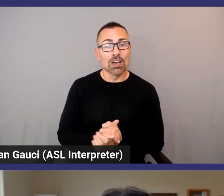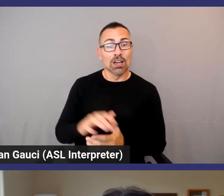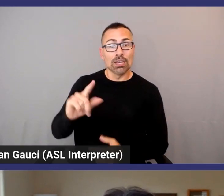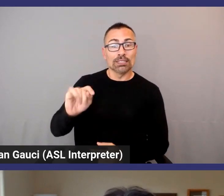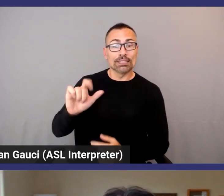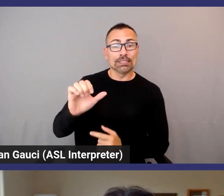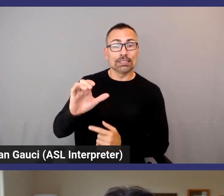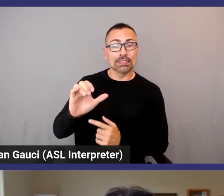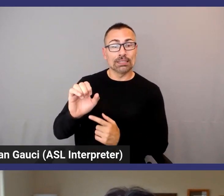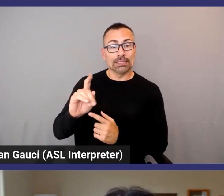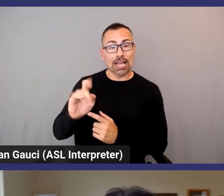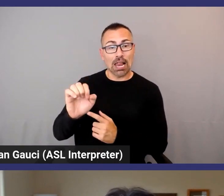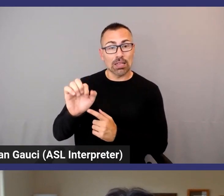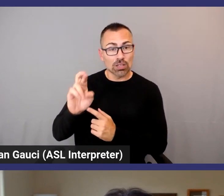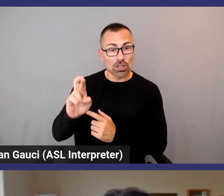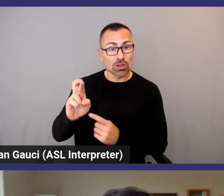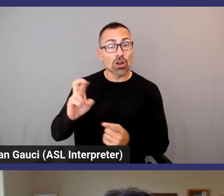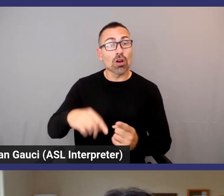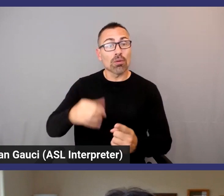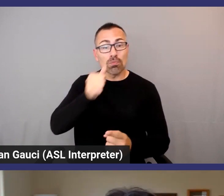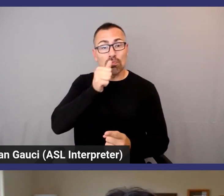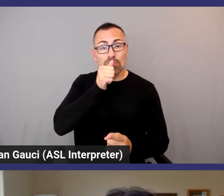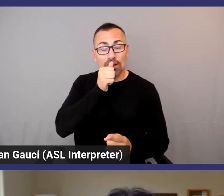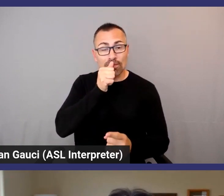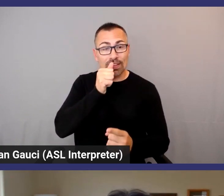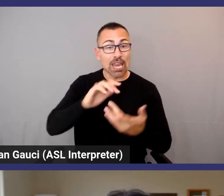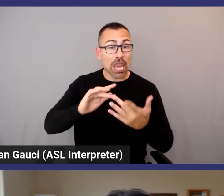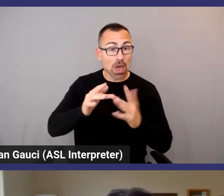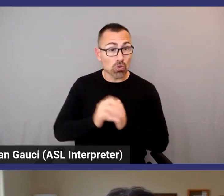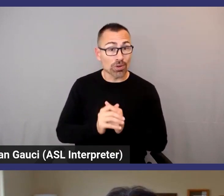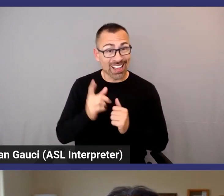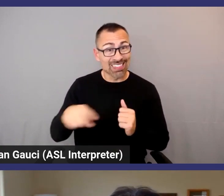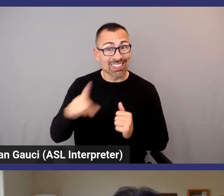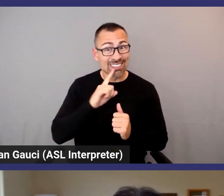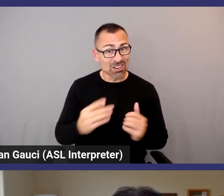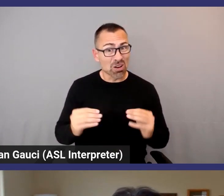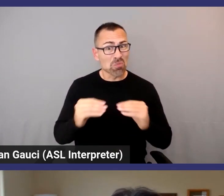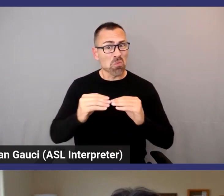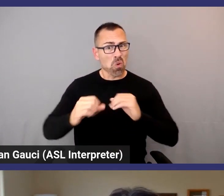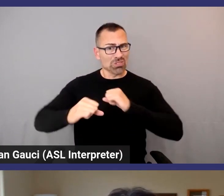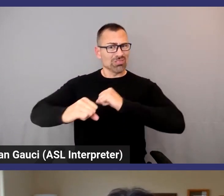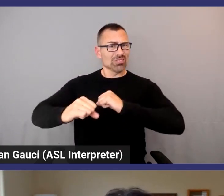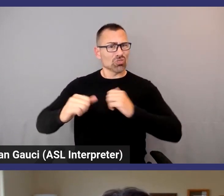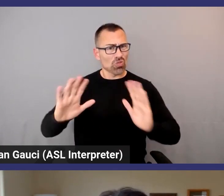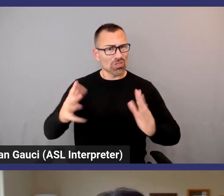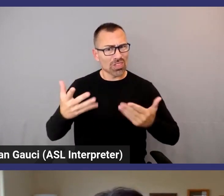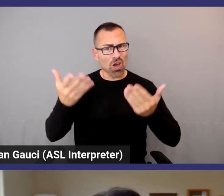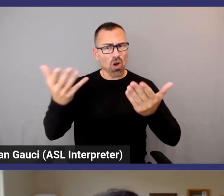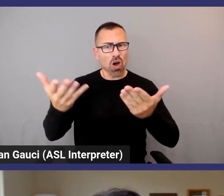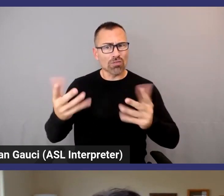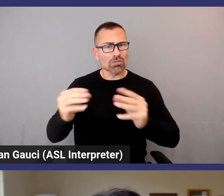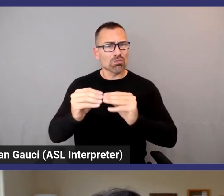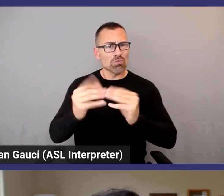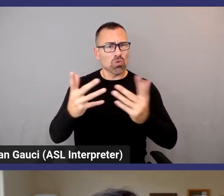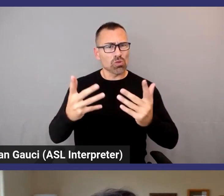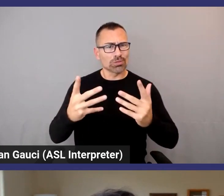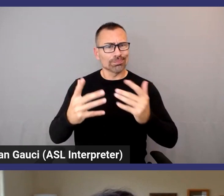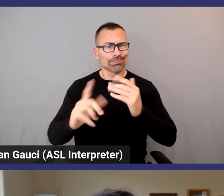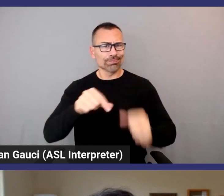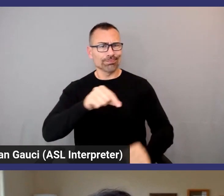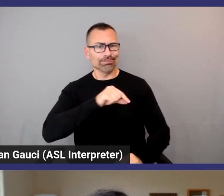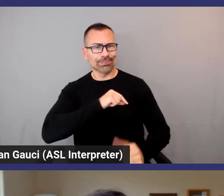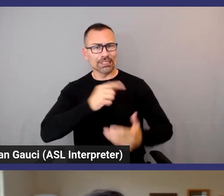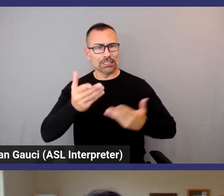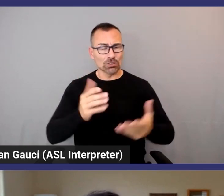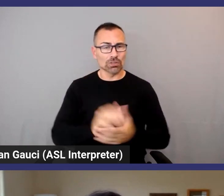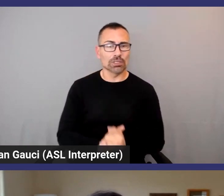and cellular private networks are more secure. They offer a much better quality of service as well.